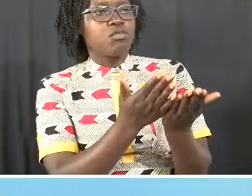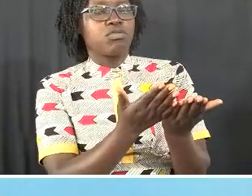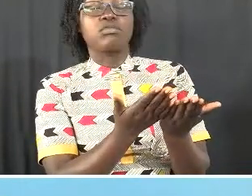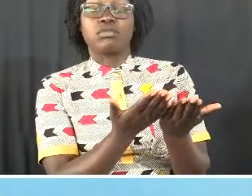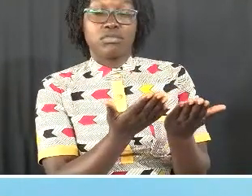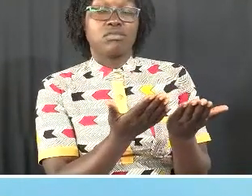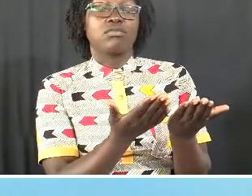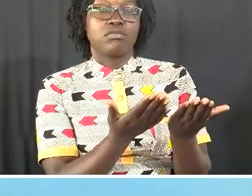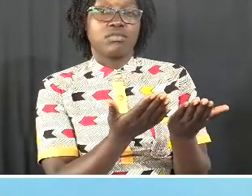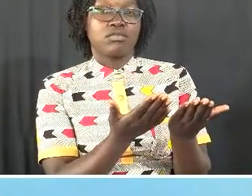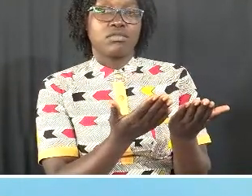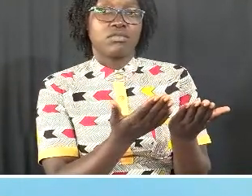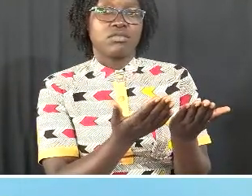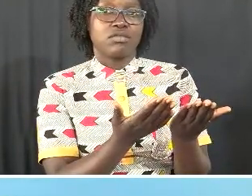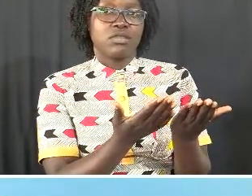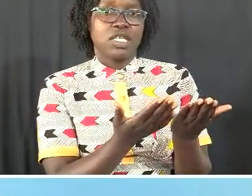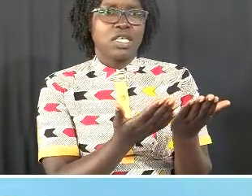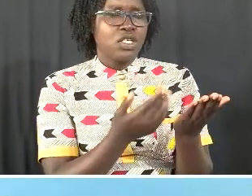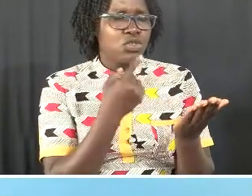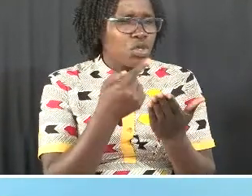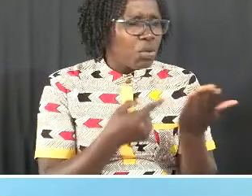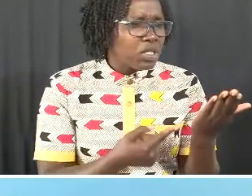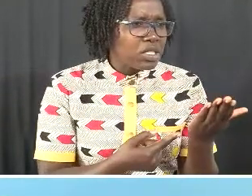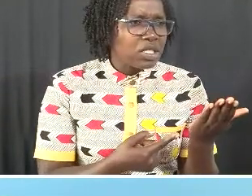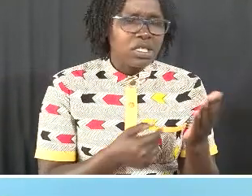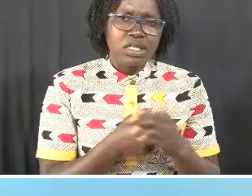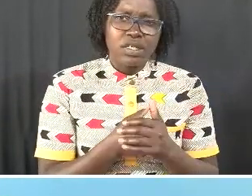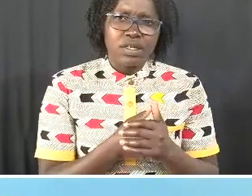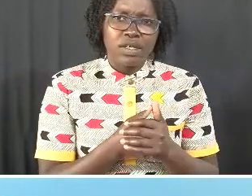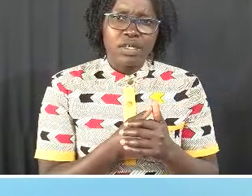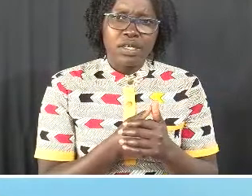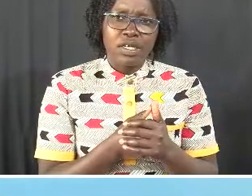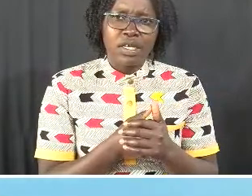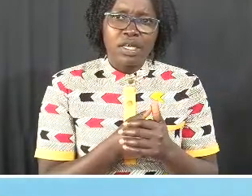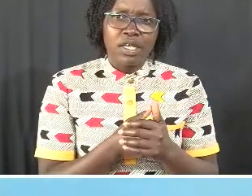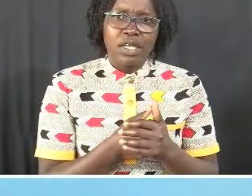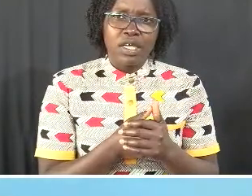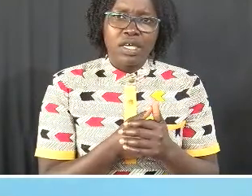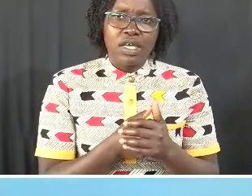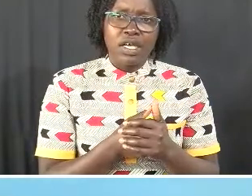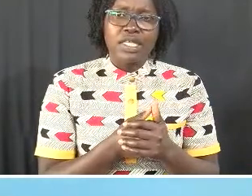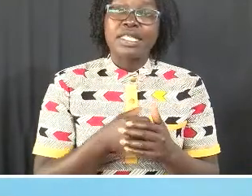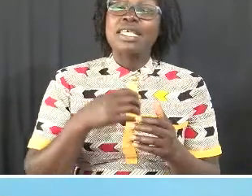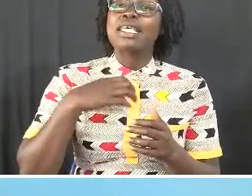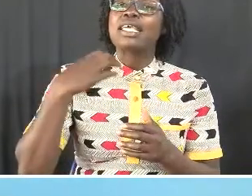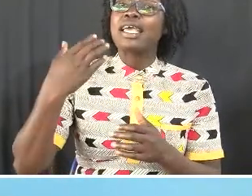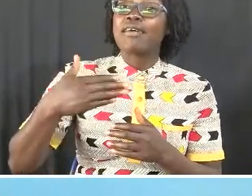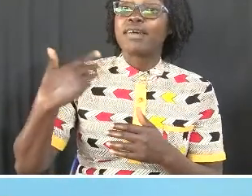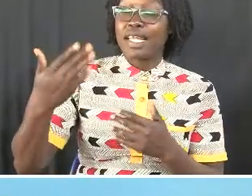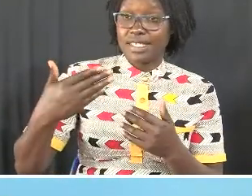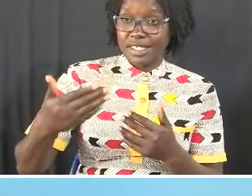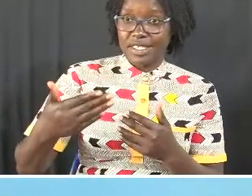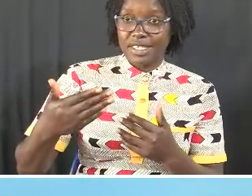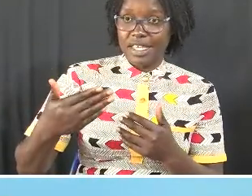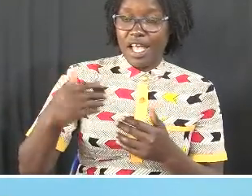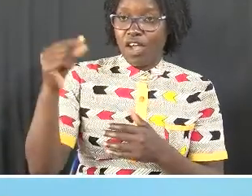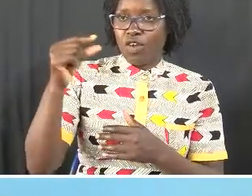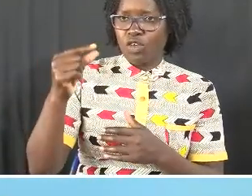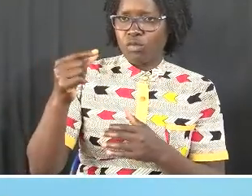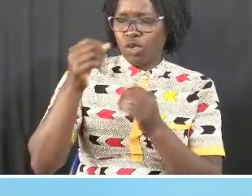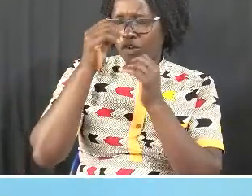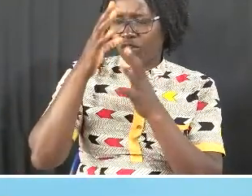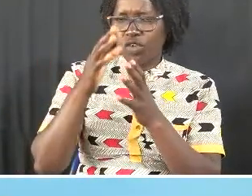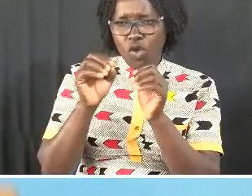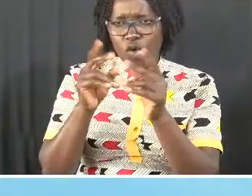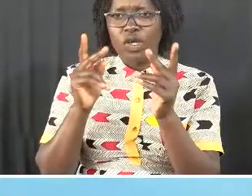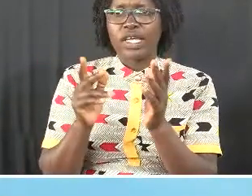gospel." "What did you say?" "We said the everlasting gospel." "Okay, let me